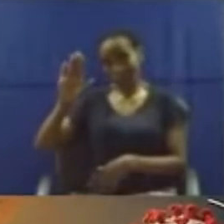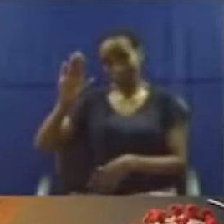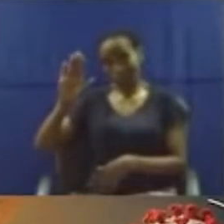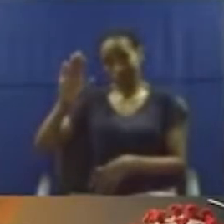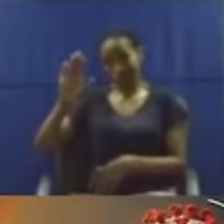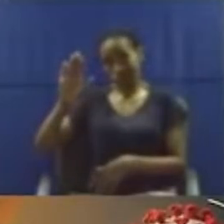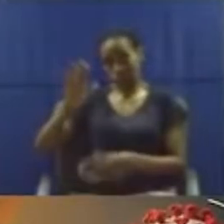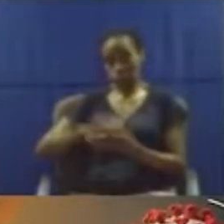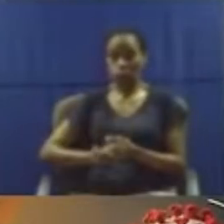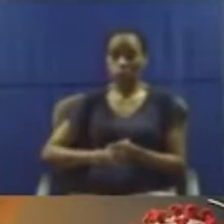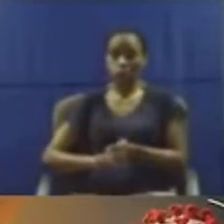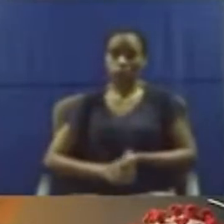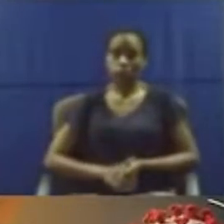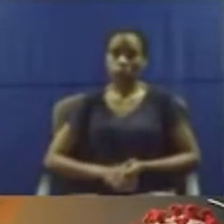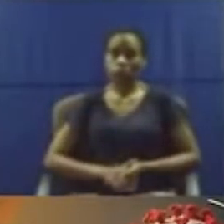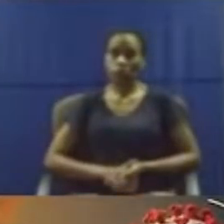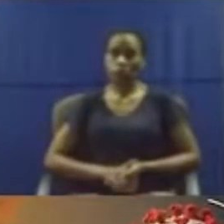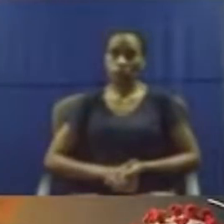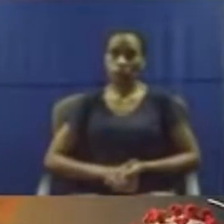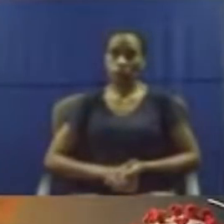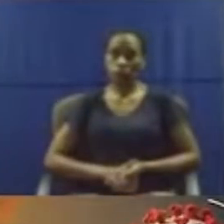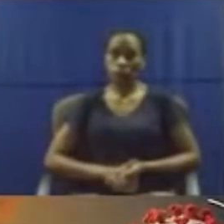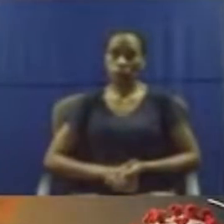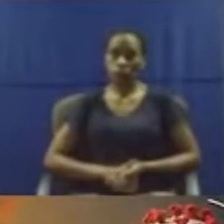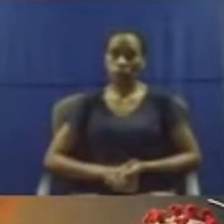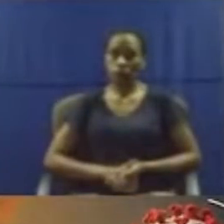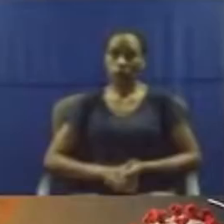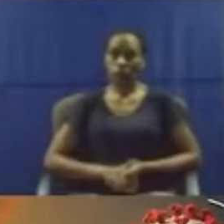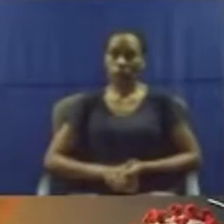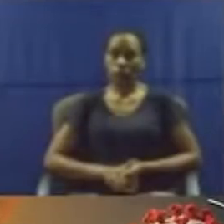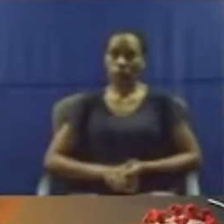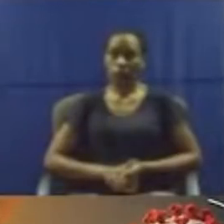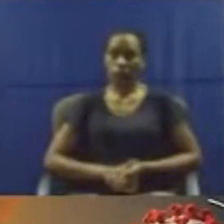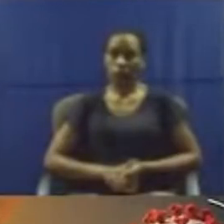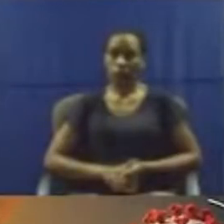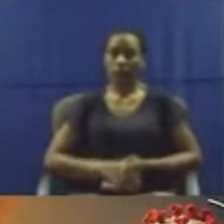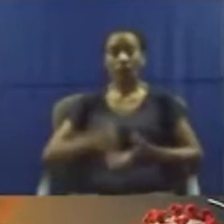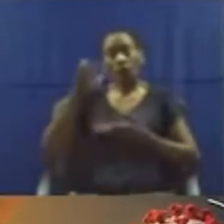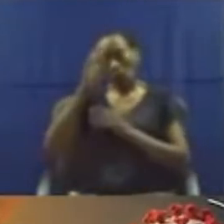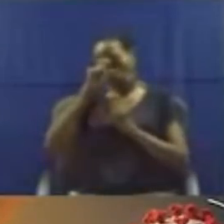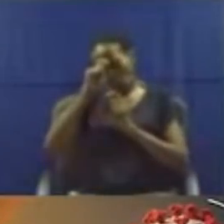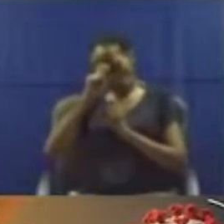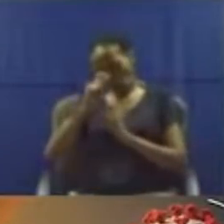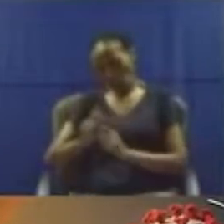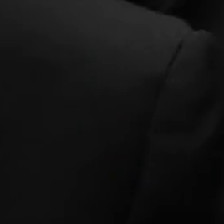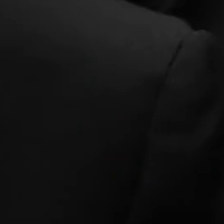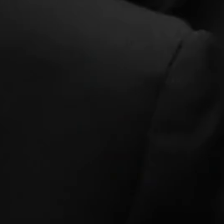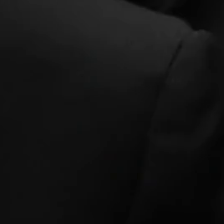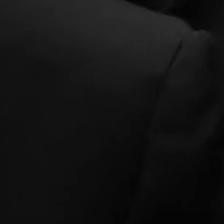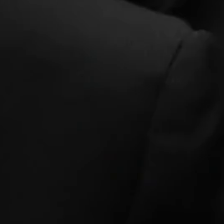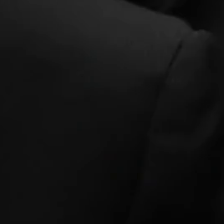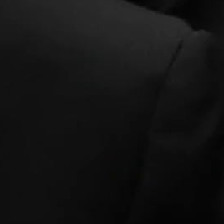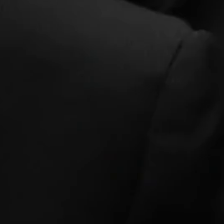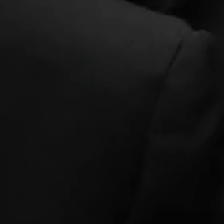point of order. No, he wants me to say I withdraw Fokol. So, I withdraw nothing.